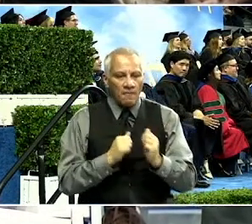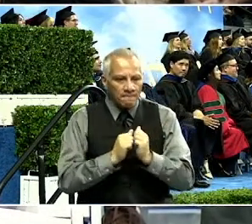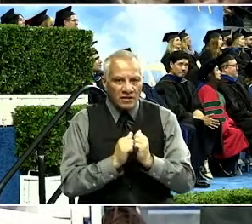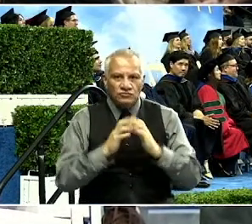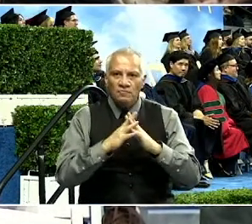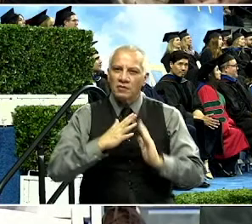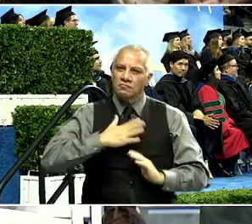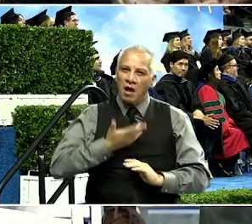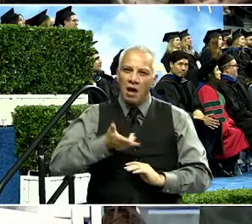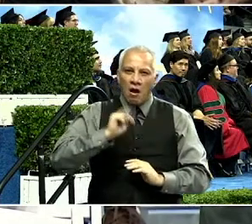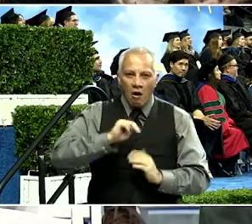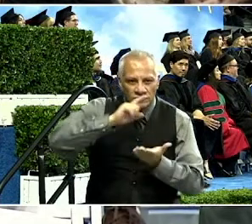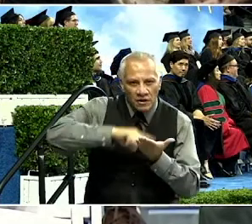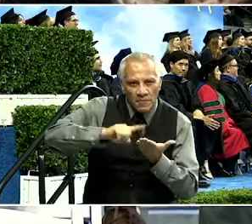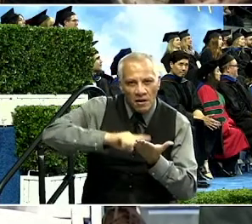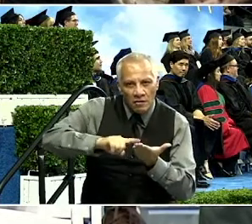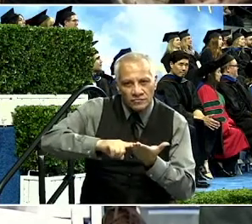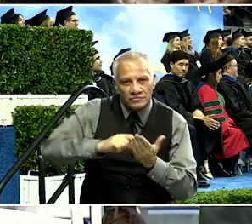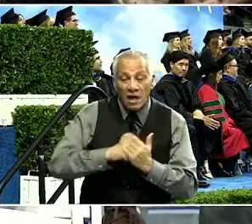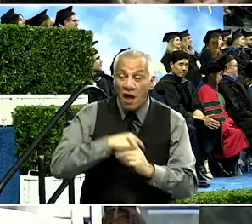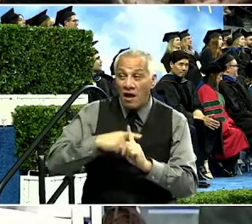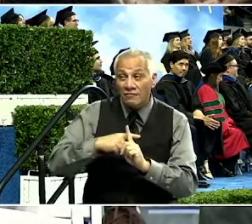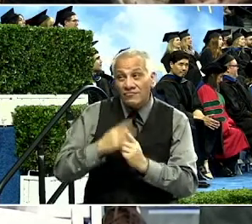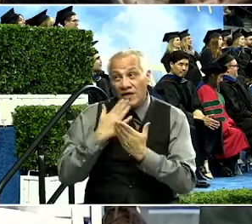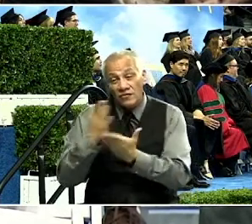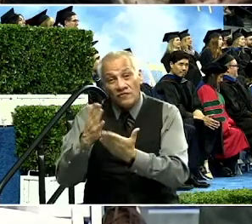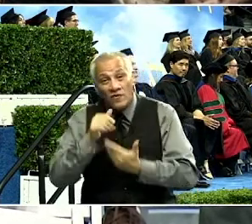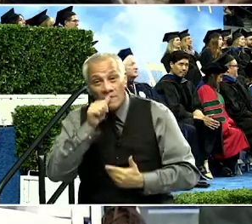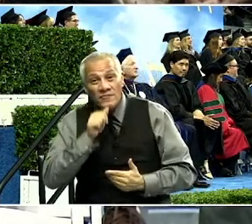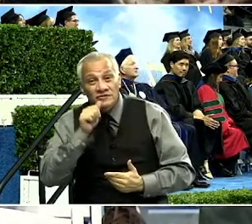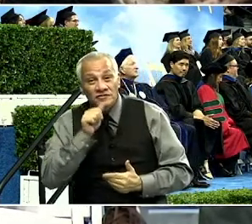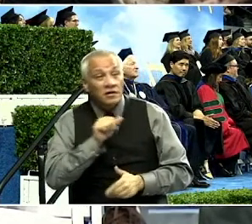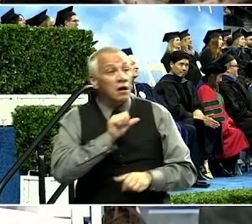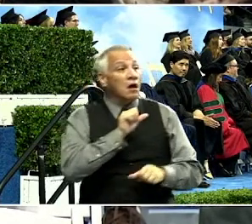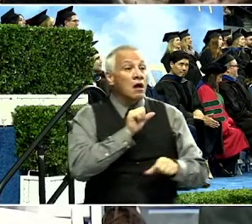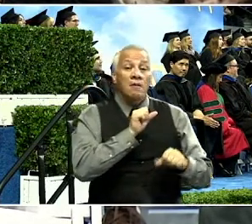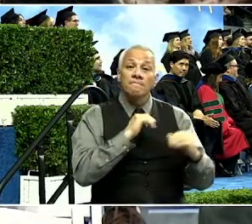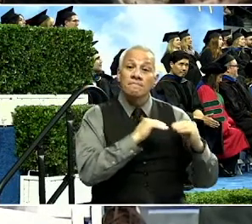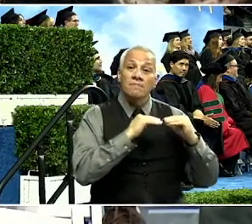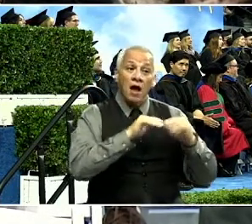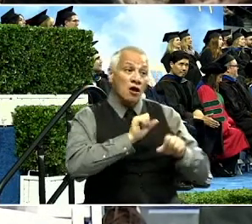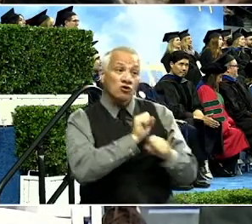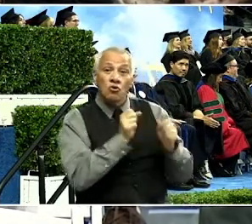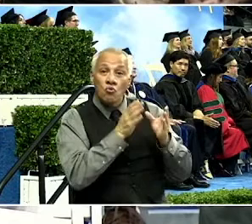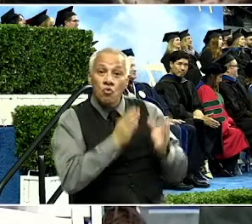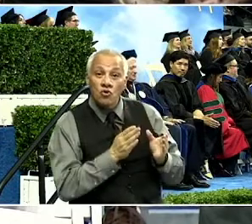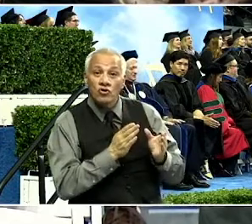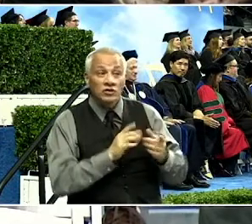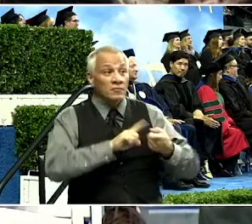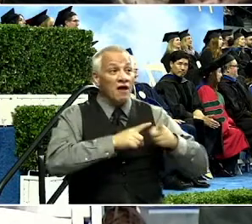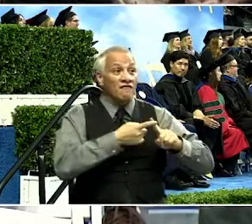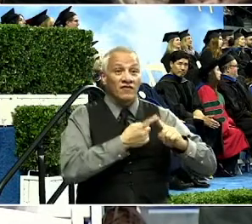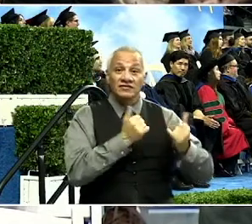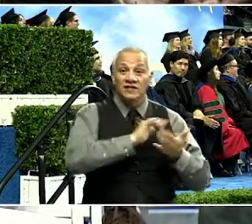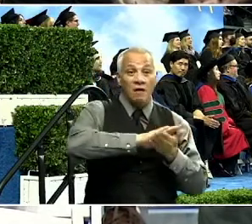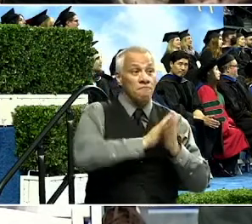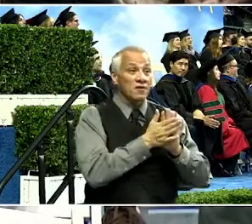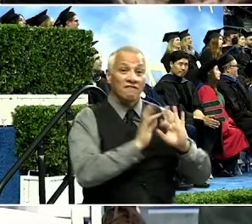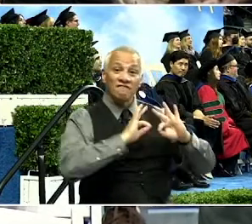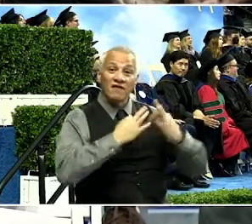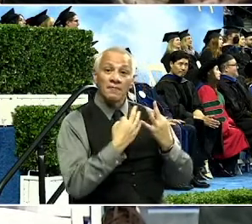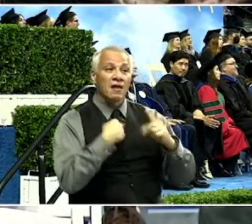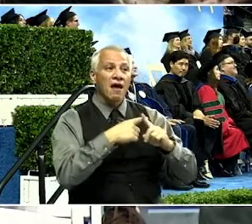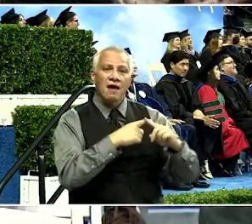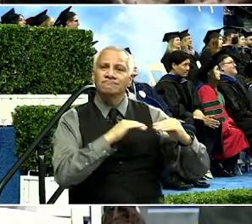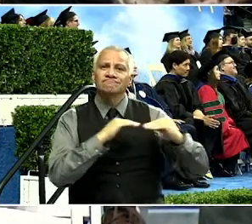of my own, and for your patience. To my coworkers, my friends who have become my family, and my